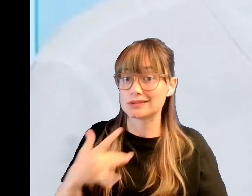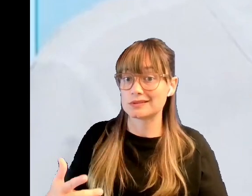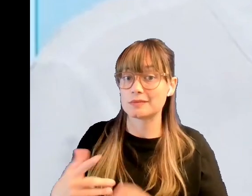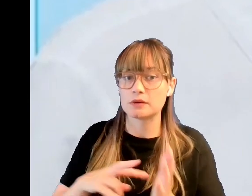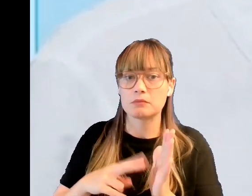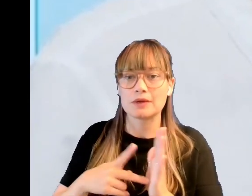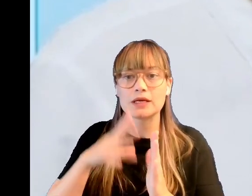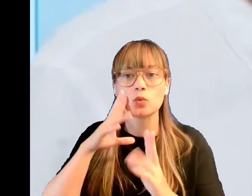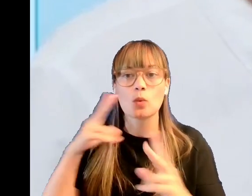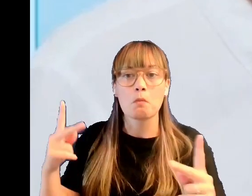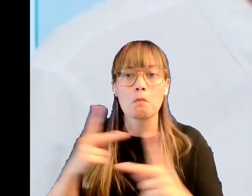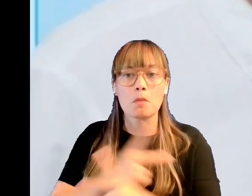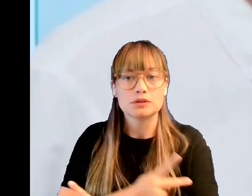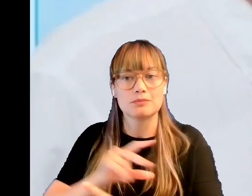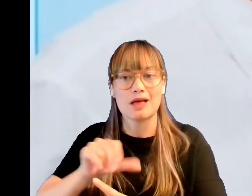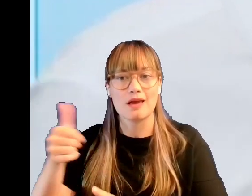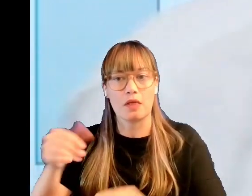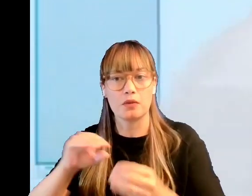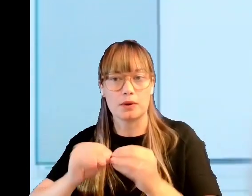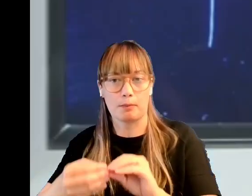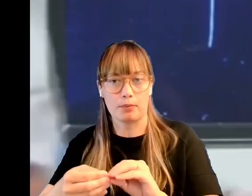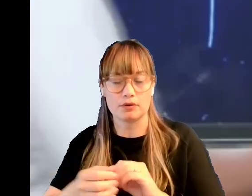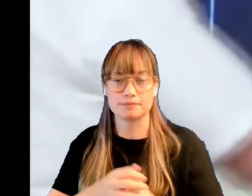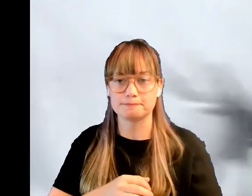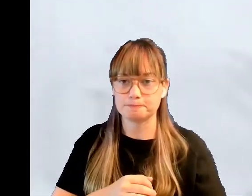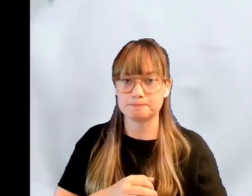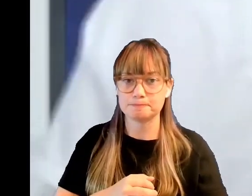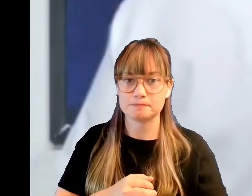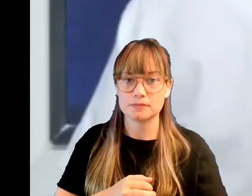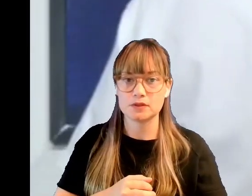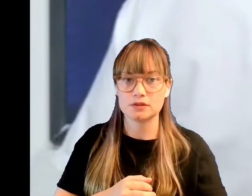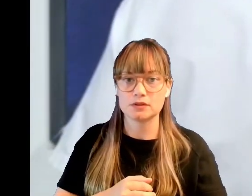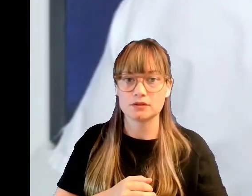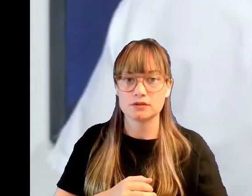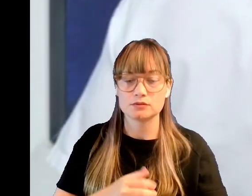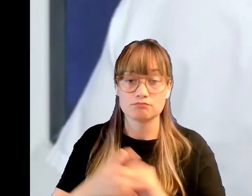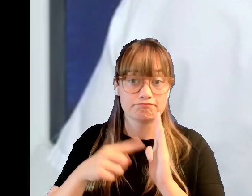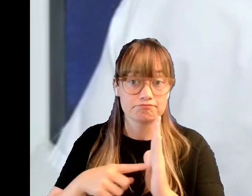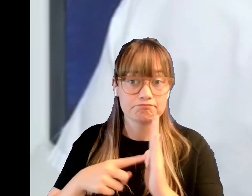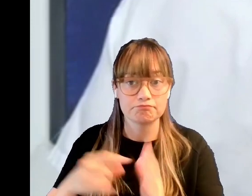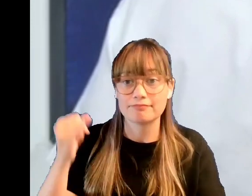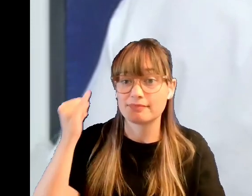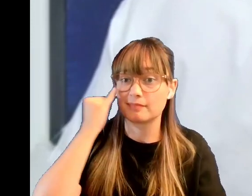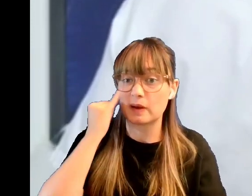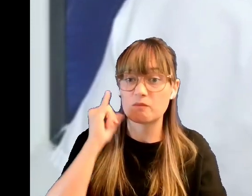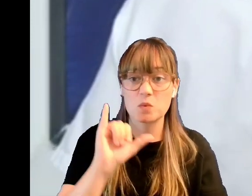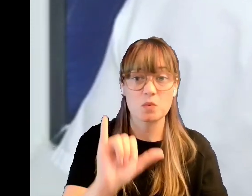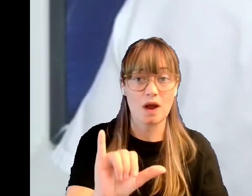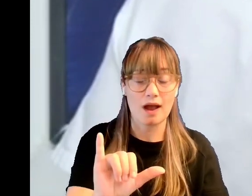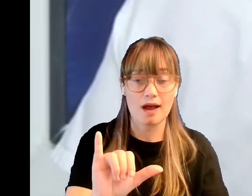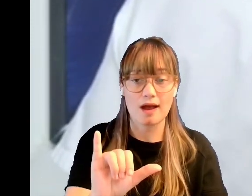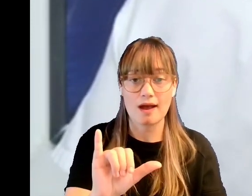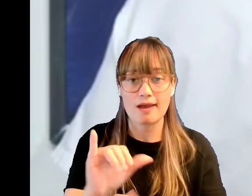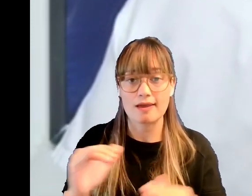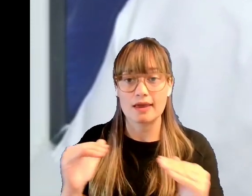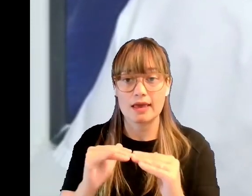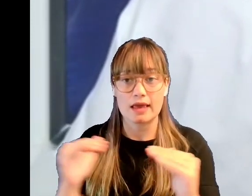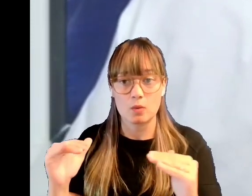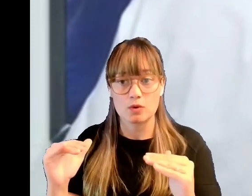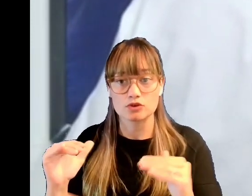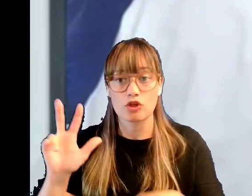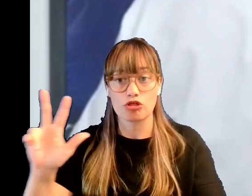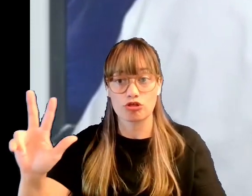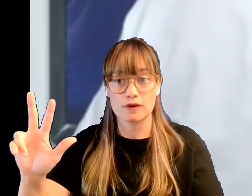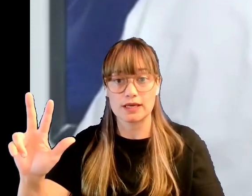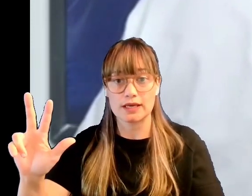typically is we multiply it by something. If we had y equals